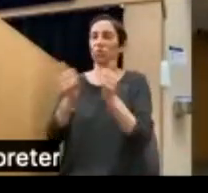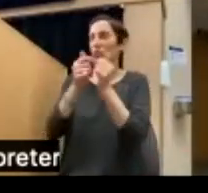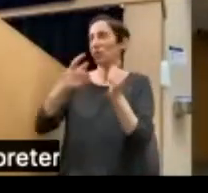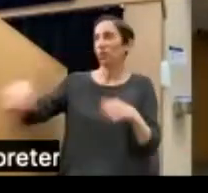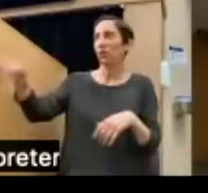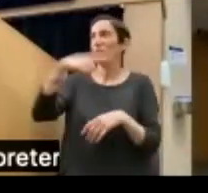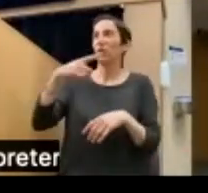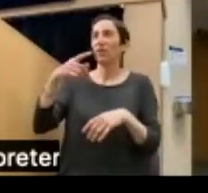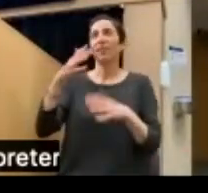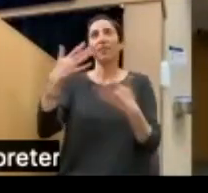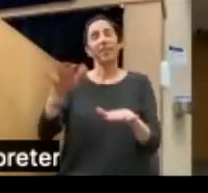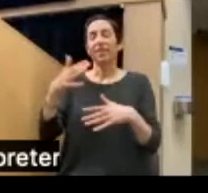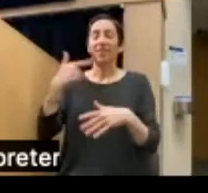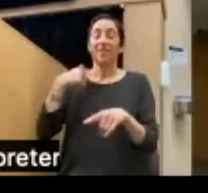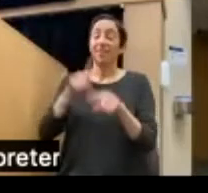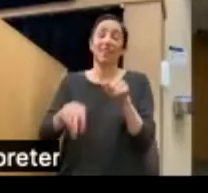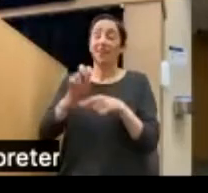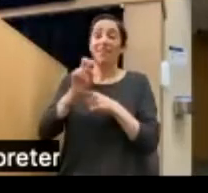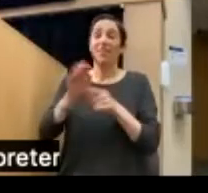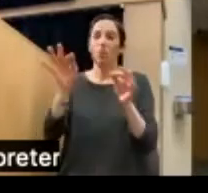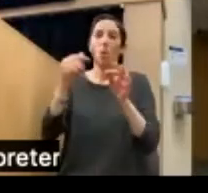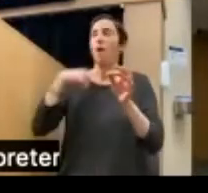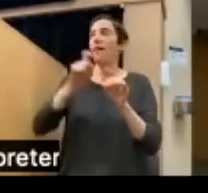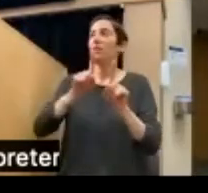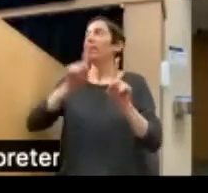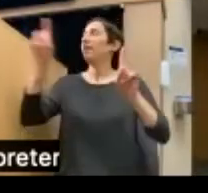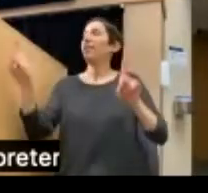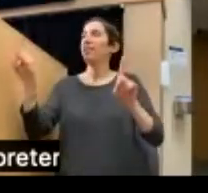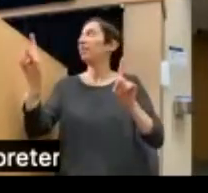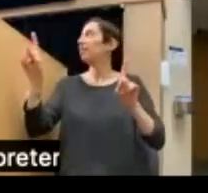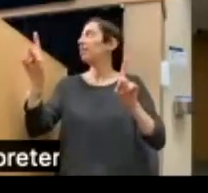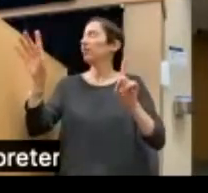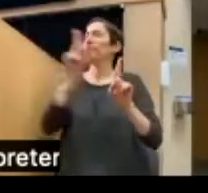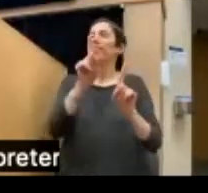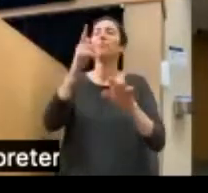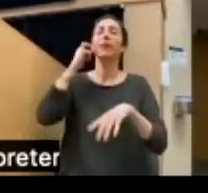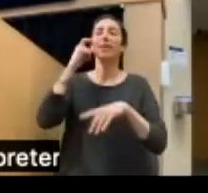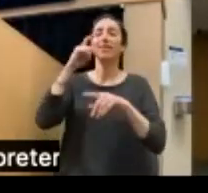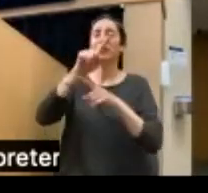I can't even tell you. I have to stay over here because the Zoom folks,